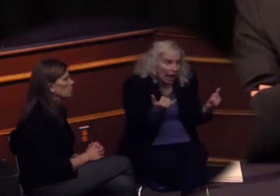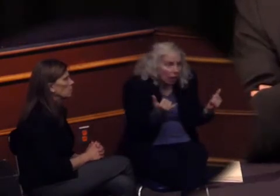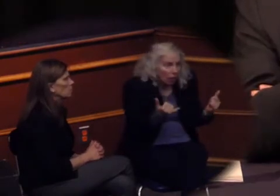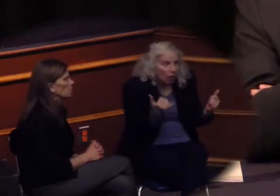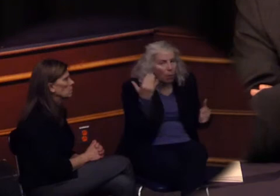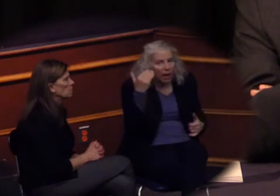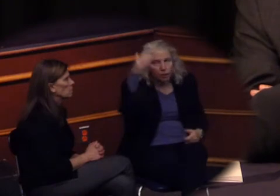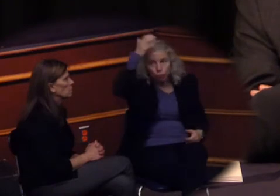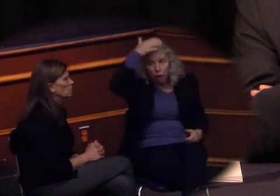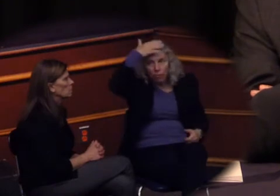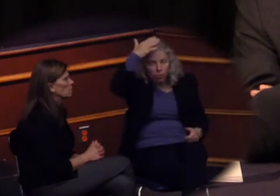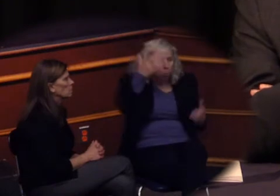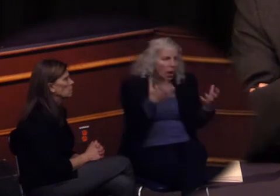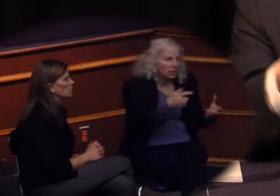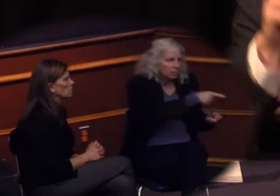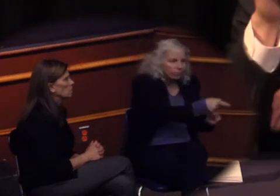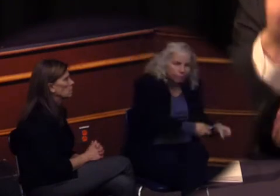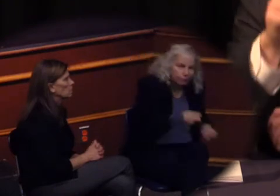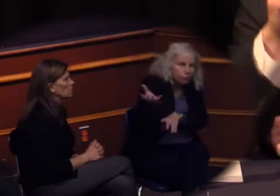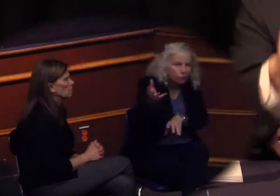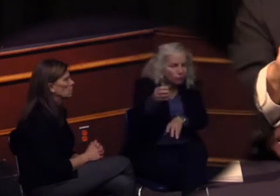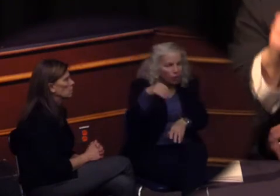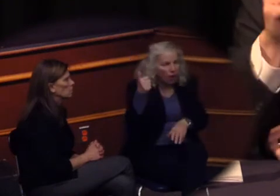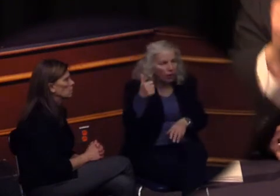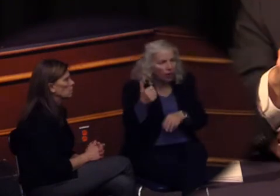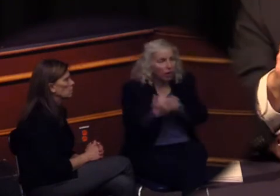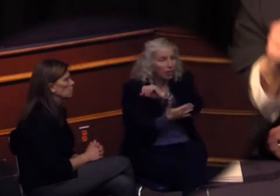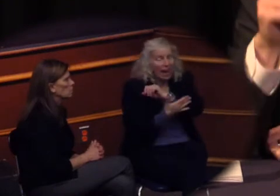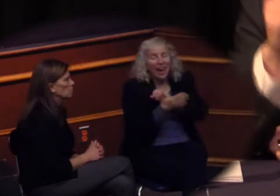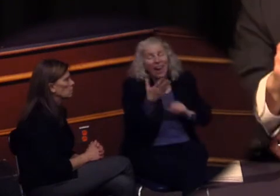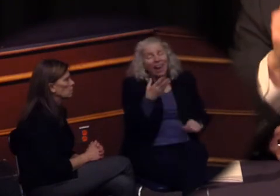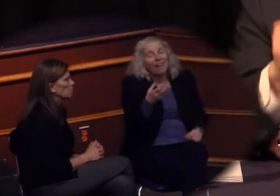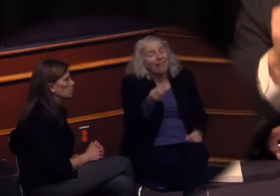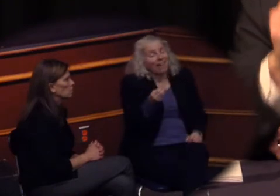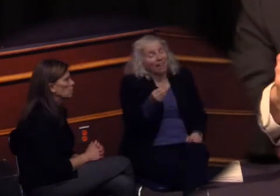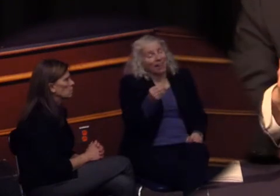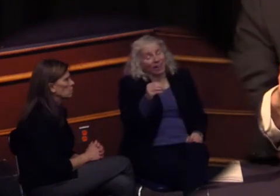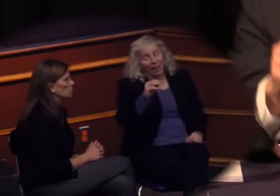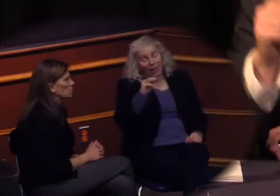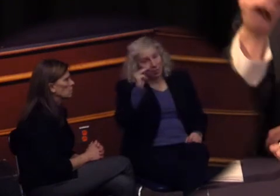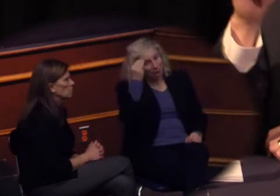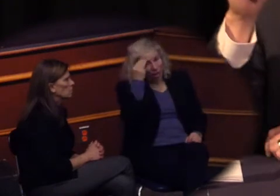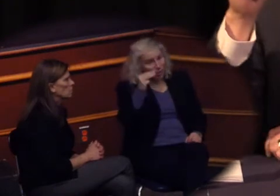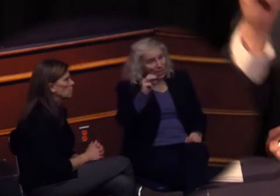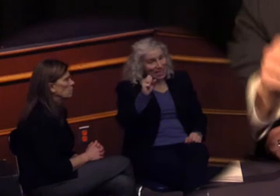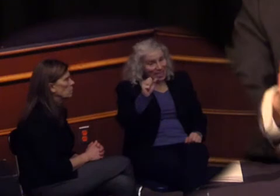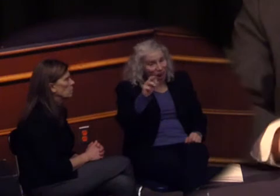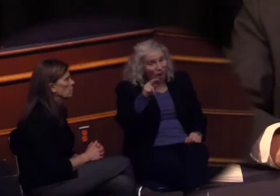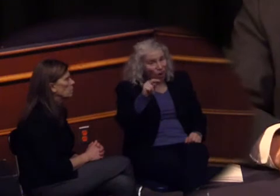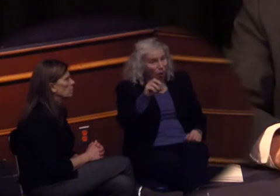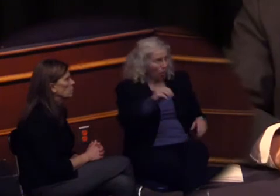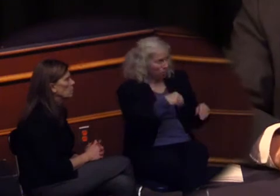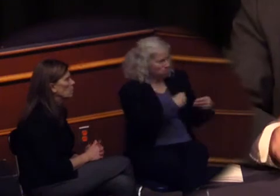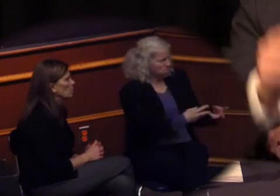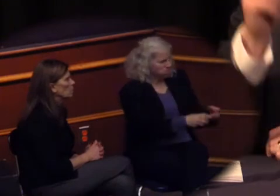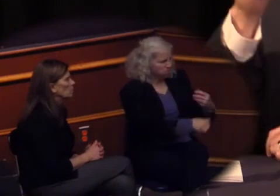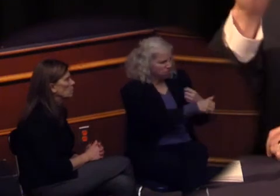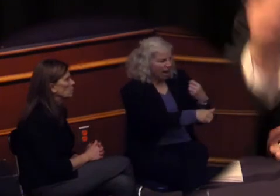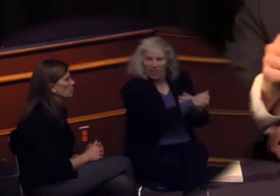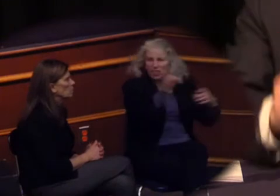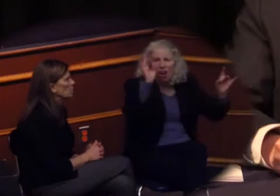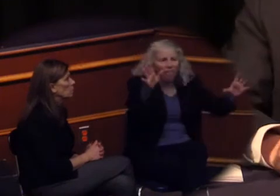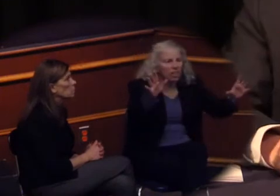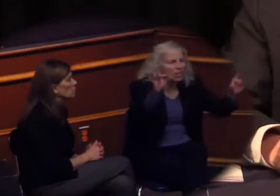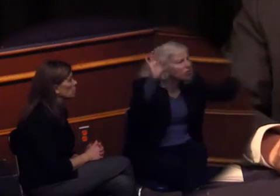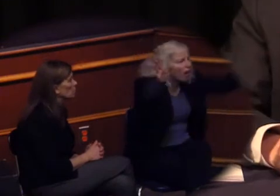because Donald Trump is trying to deport her. And what Mayor Sarno is doing to threaten this church is outrageous. It is